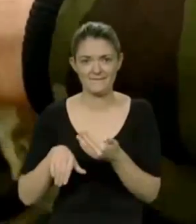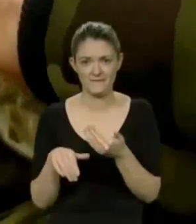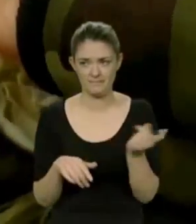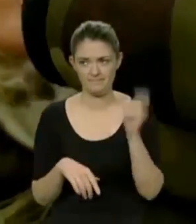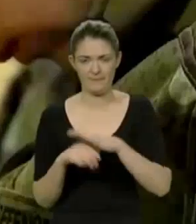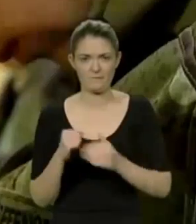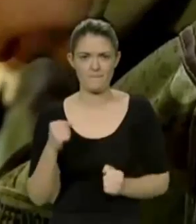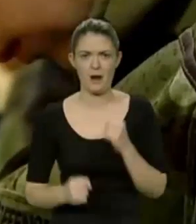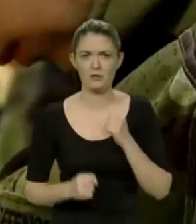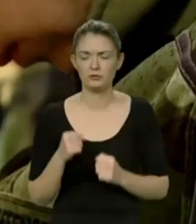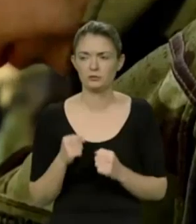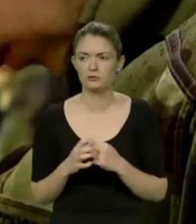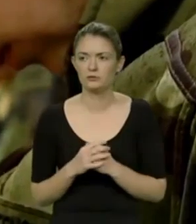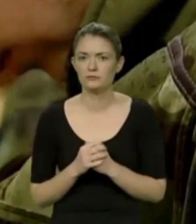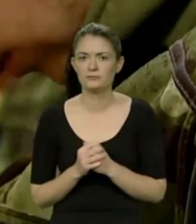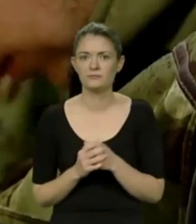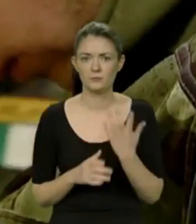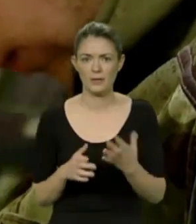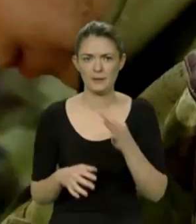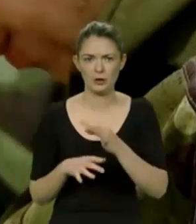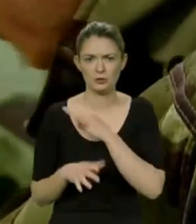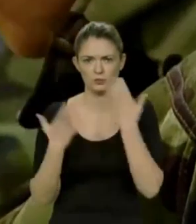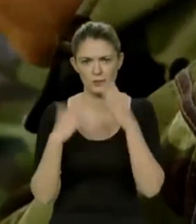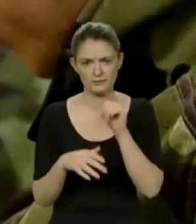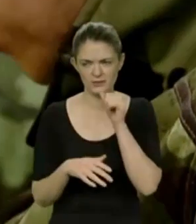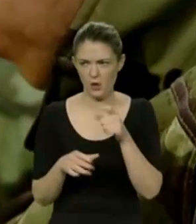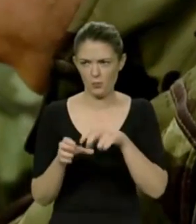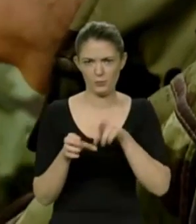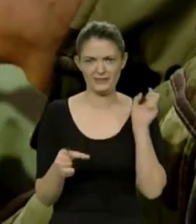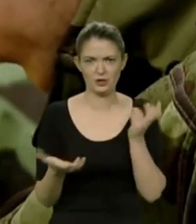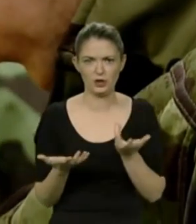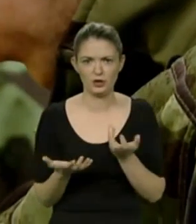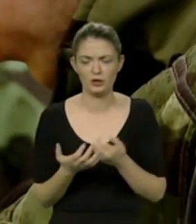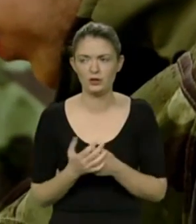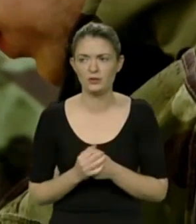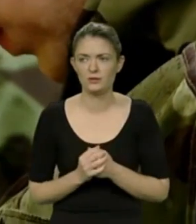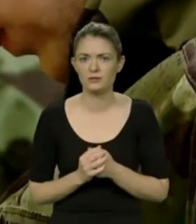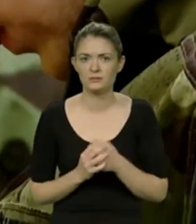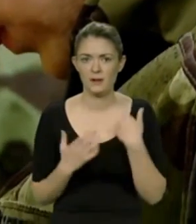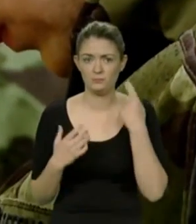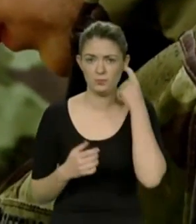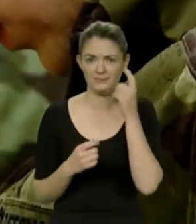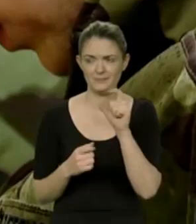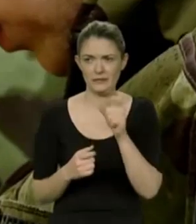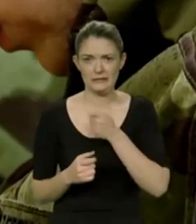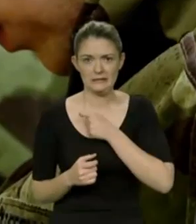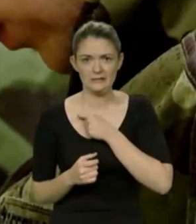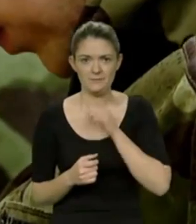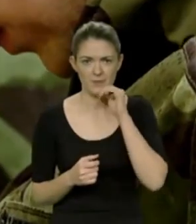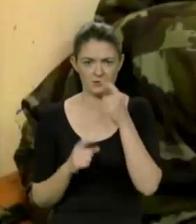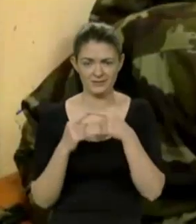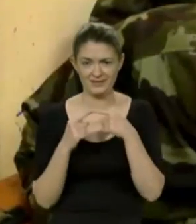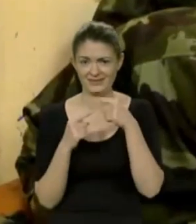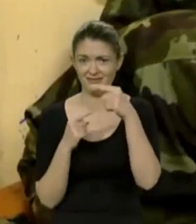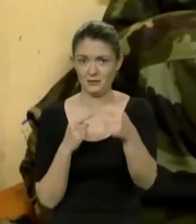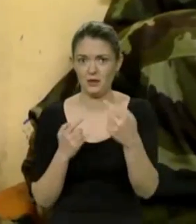He wants to make good, to show that he isn't a quitter. suppose we're all a bit nervous because we know the distance that actually